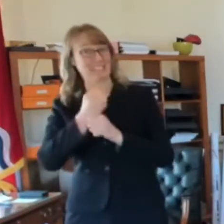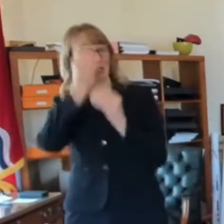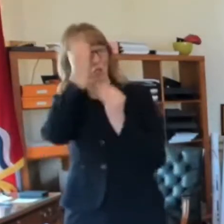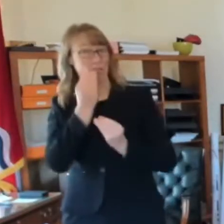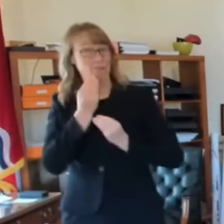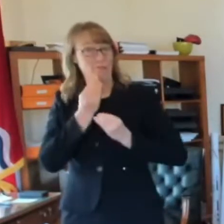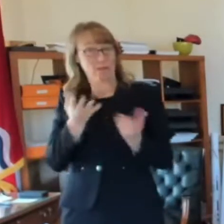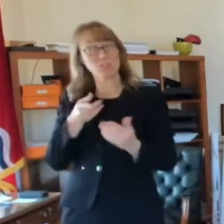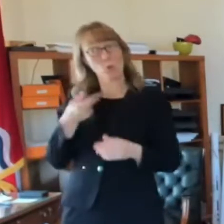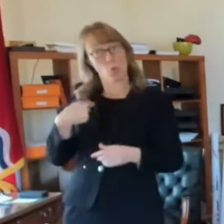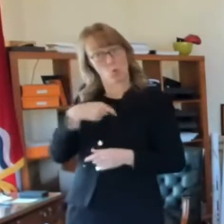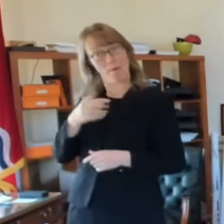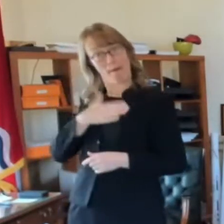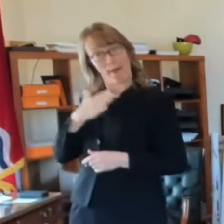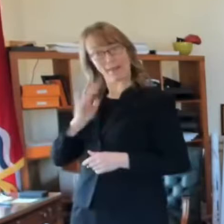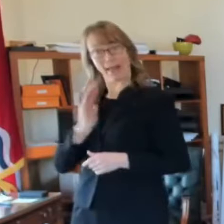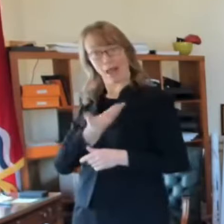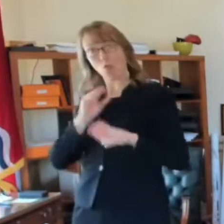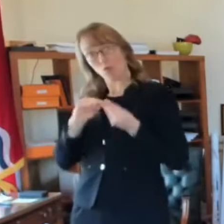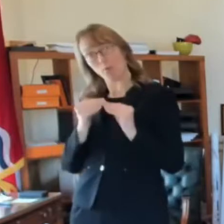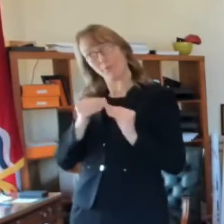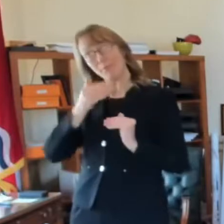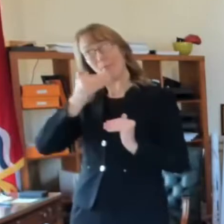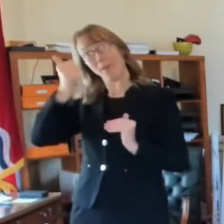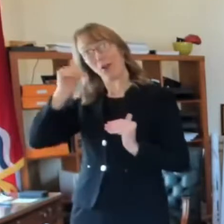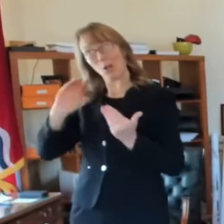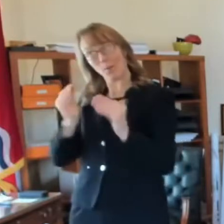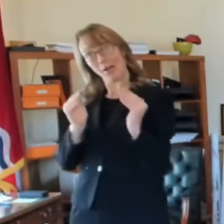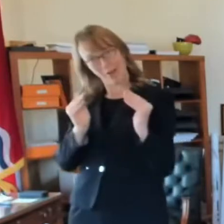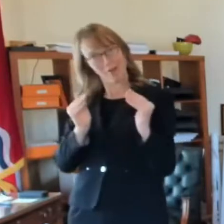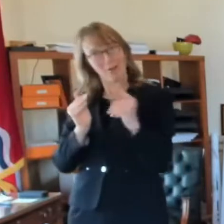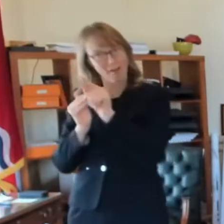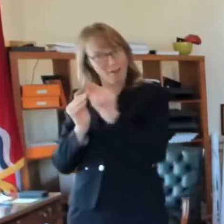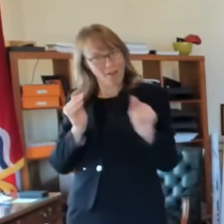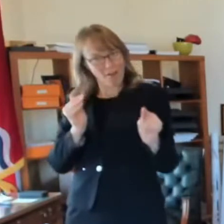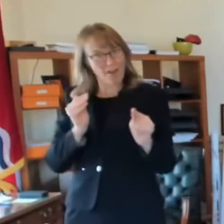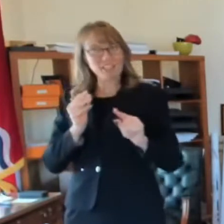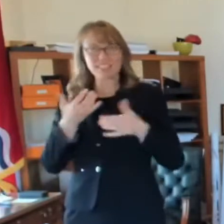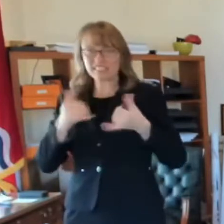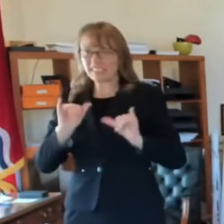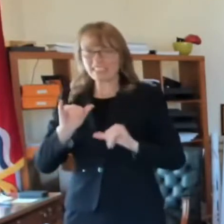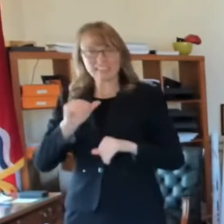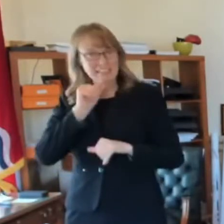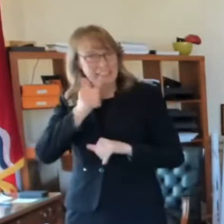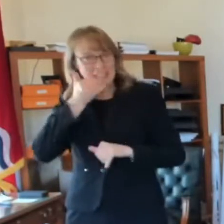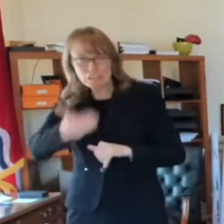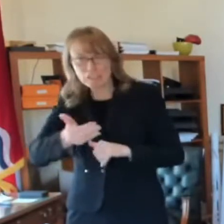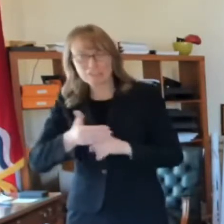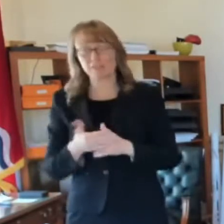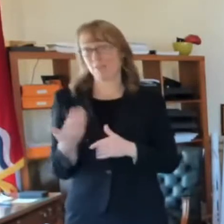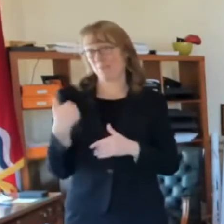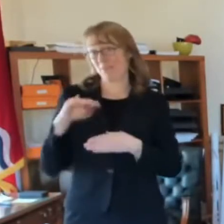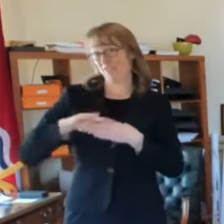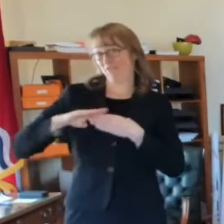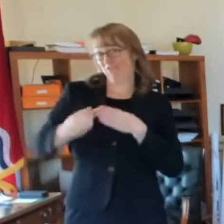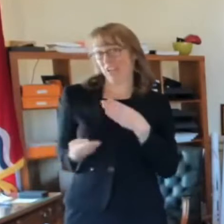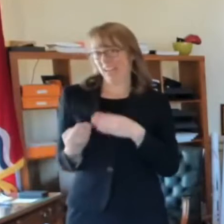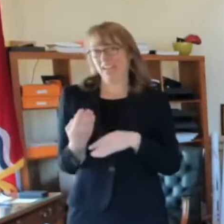they're still not good. So over the weekend on Friday, we